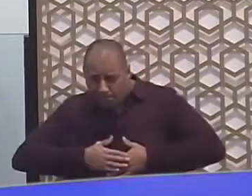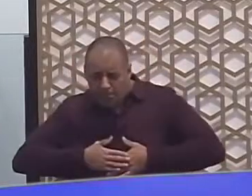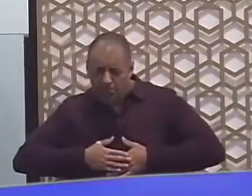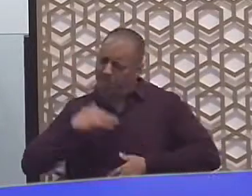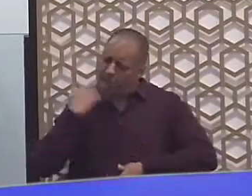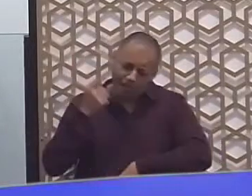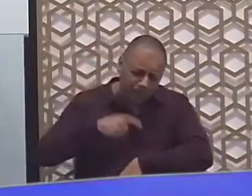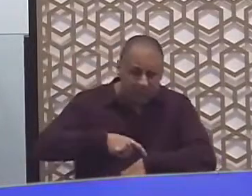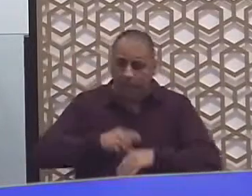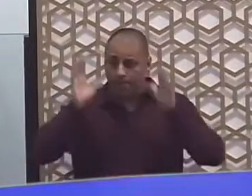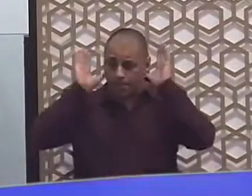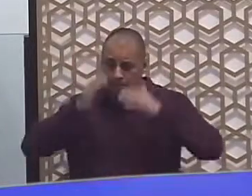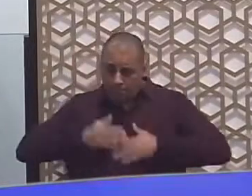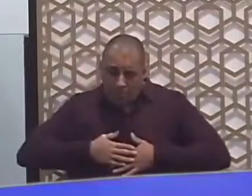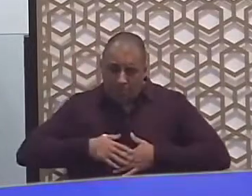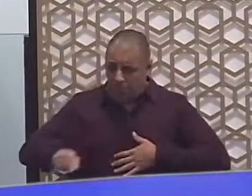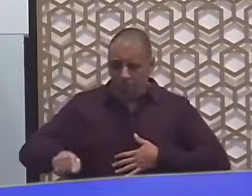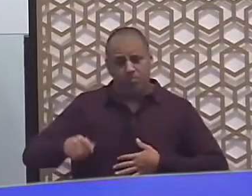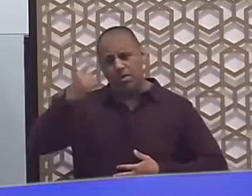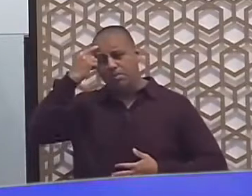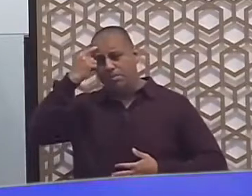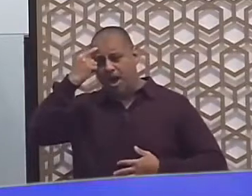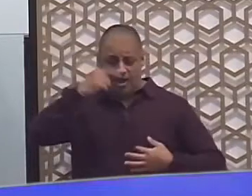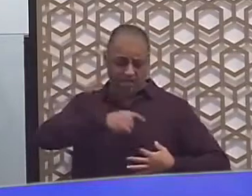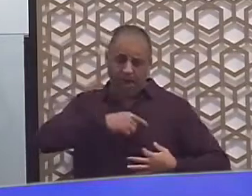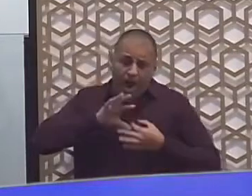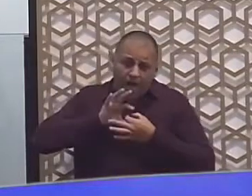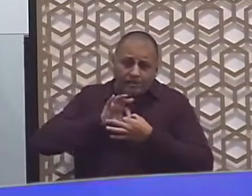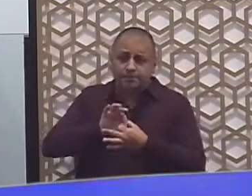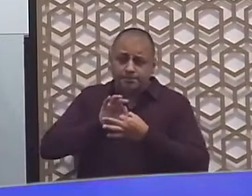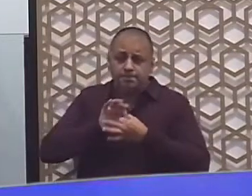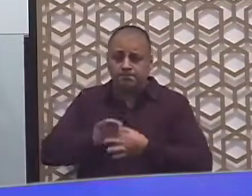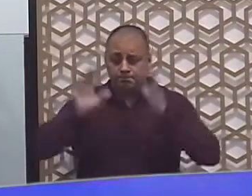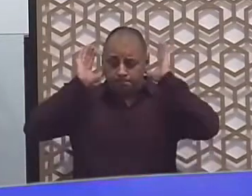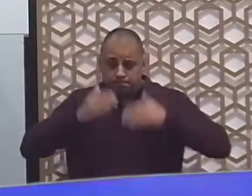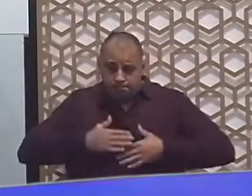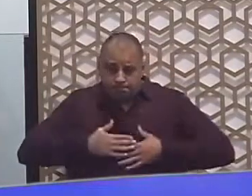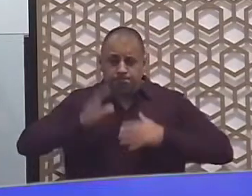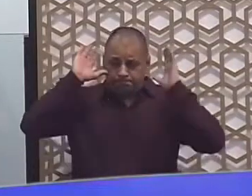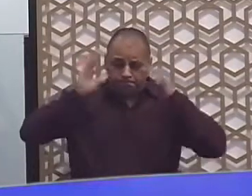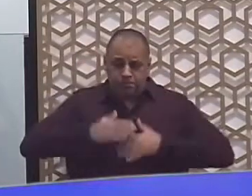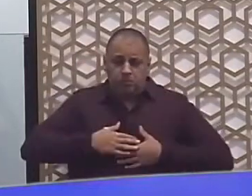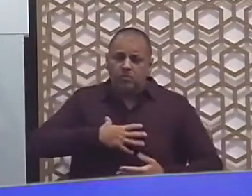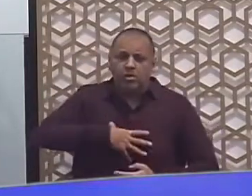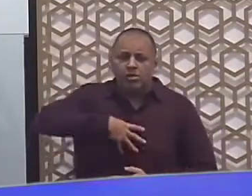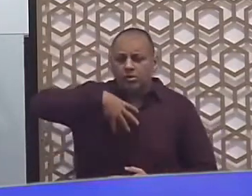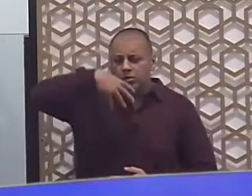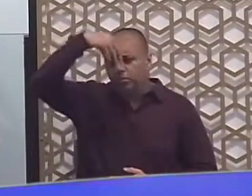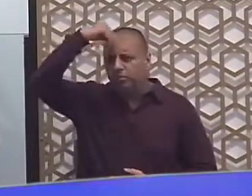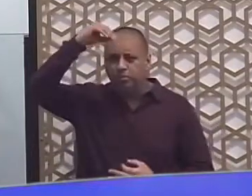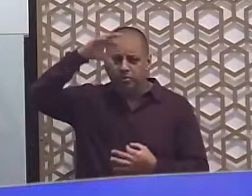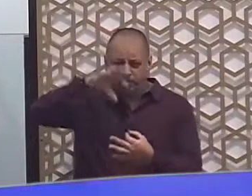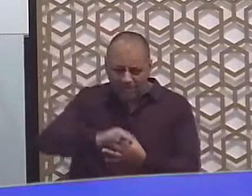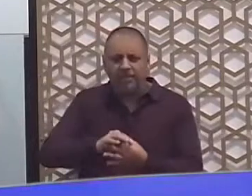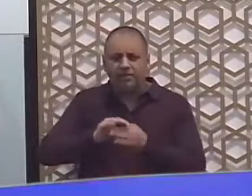Their mind is connected to their salah. Their heart is connected to their salah. Their soul is connected to their salah. Their nafs is connected to